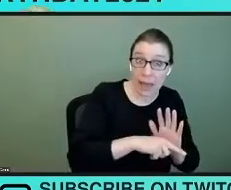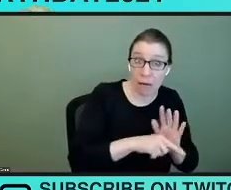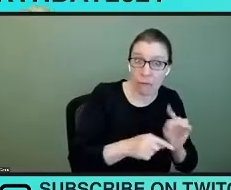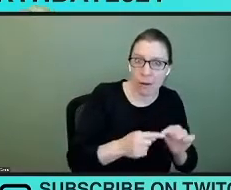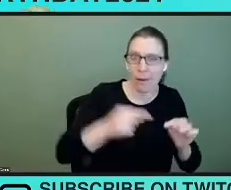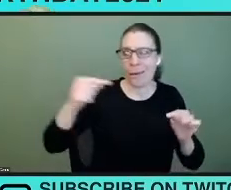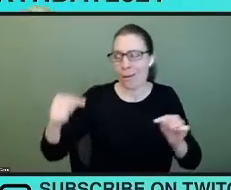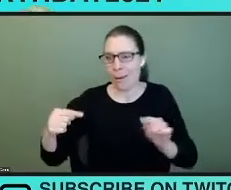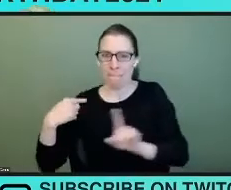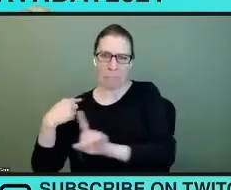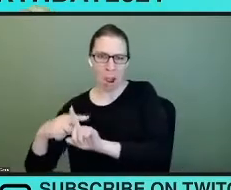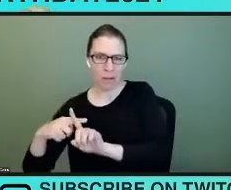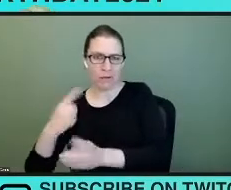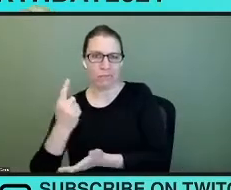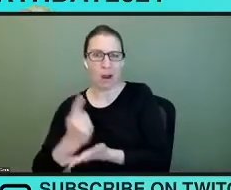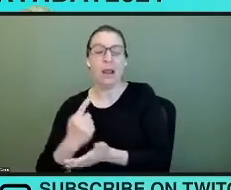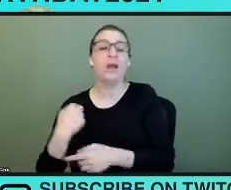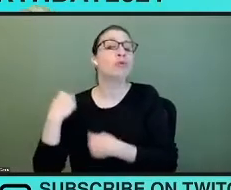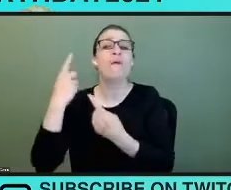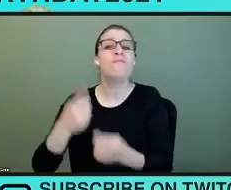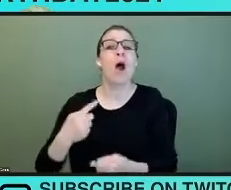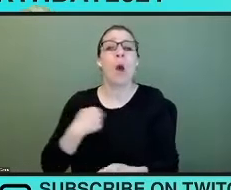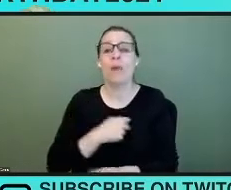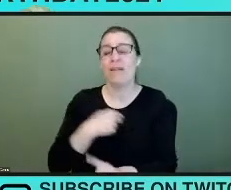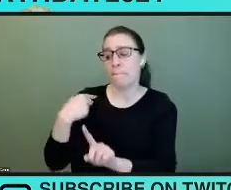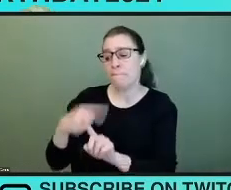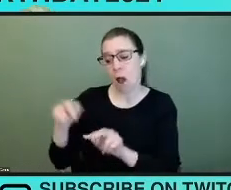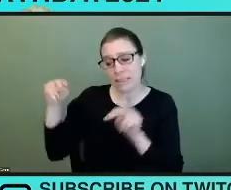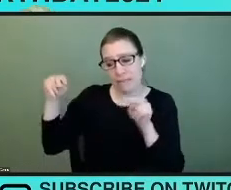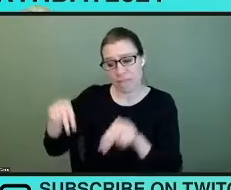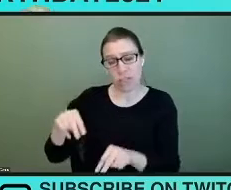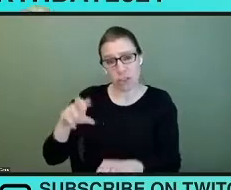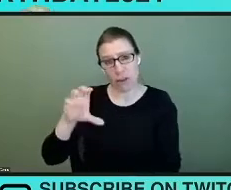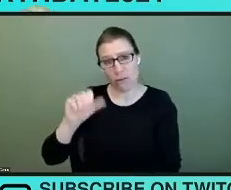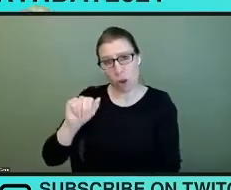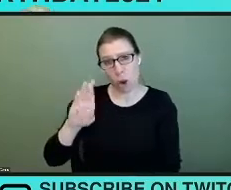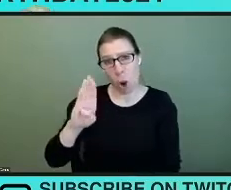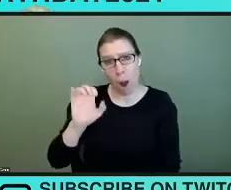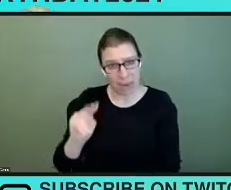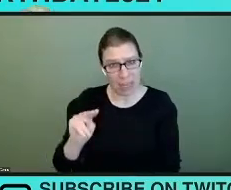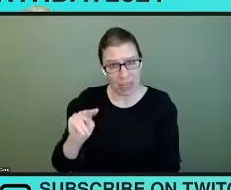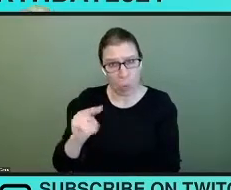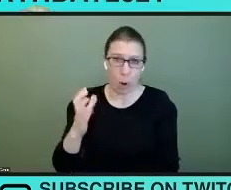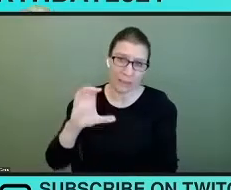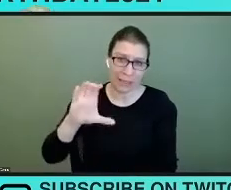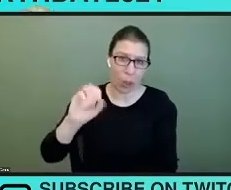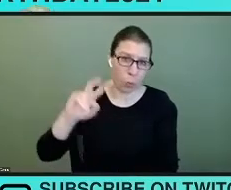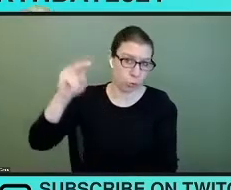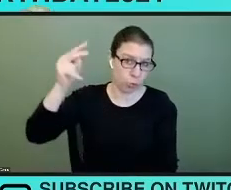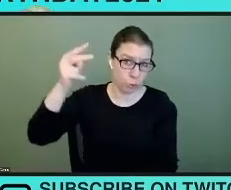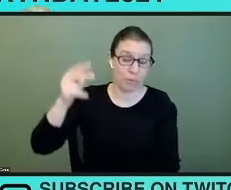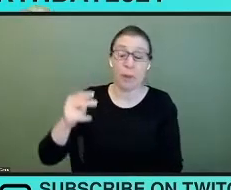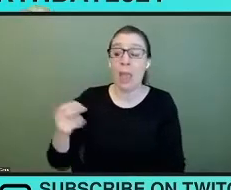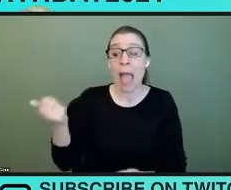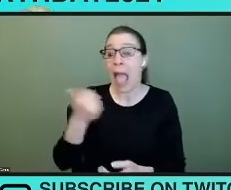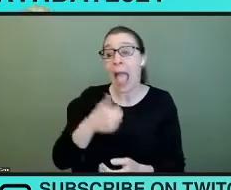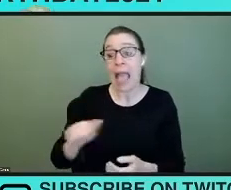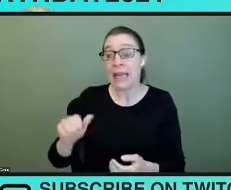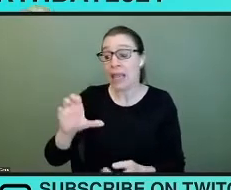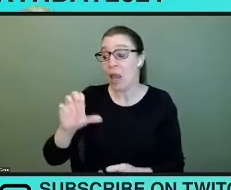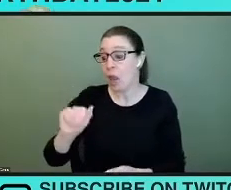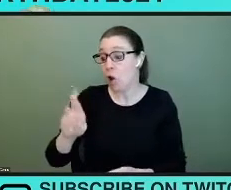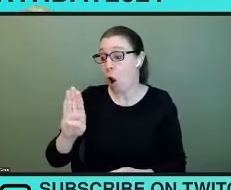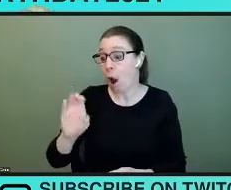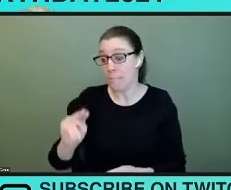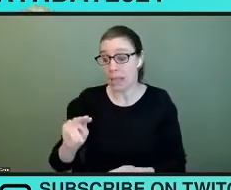emission of the carbon dioxide or carbon. And that's when we put whatever carbon was in the Earth system and